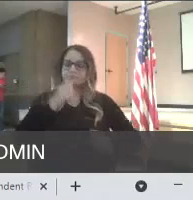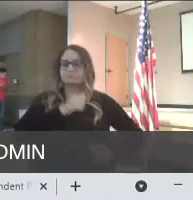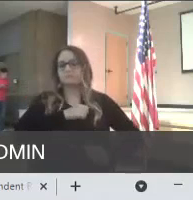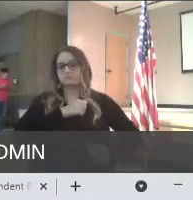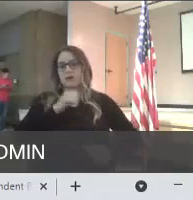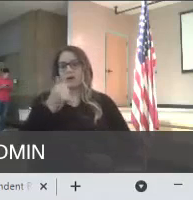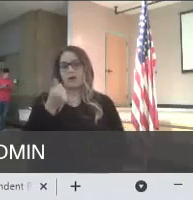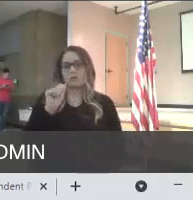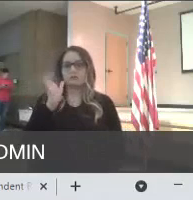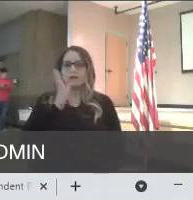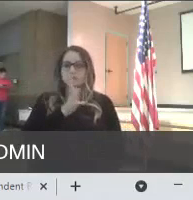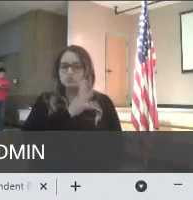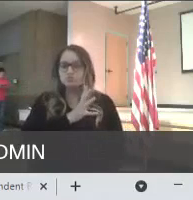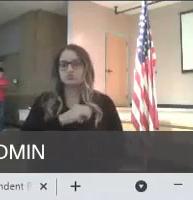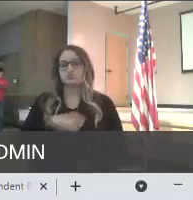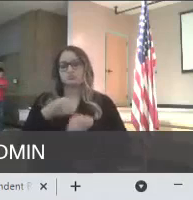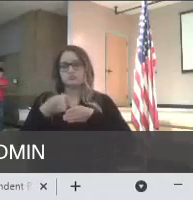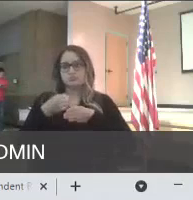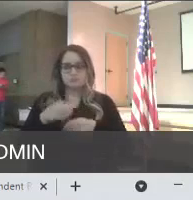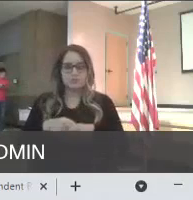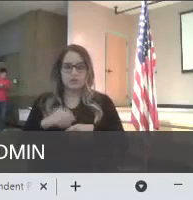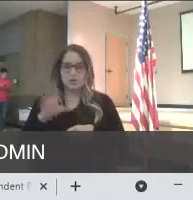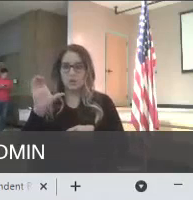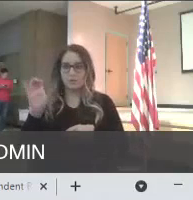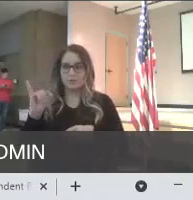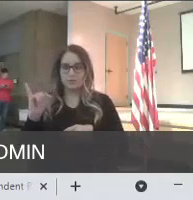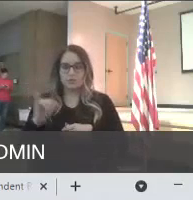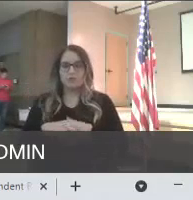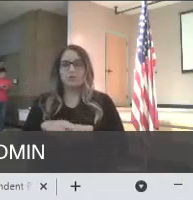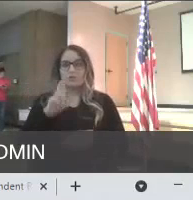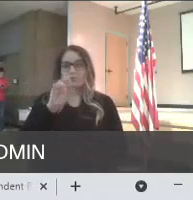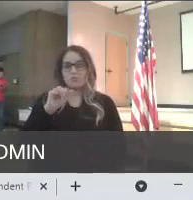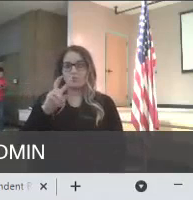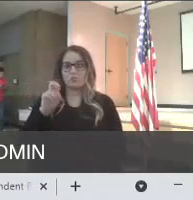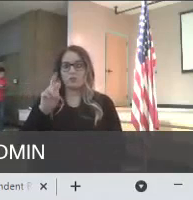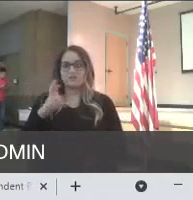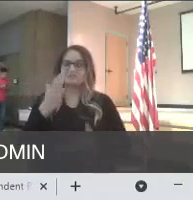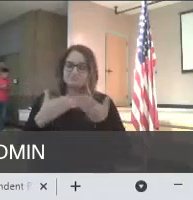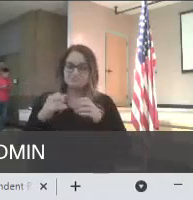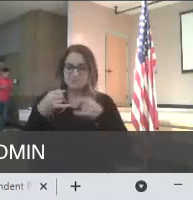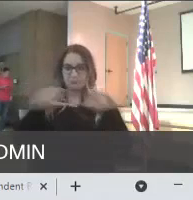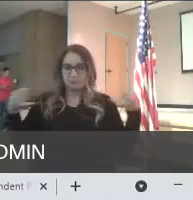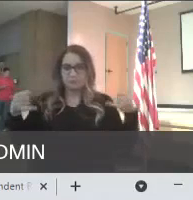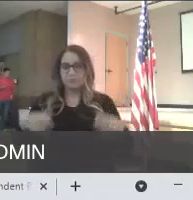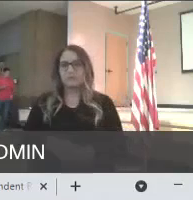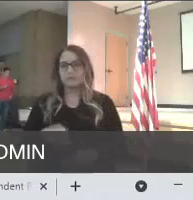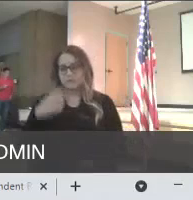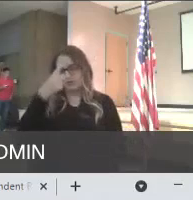industry, the communities of interest along the river, and some along the border. I